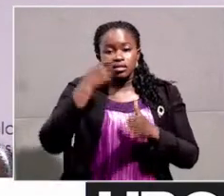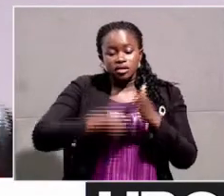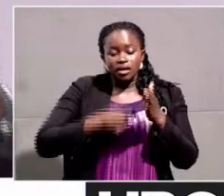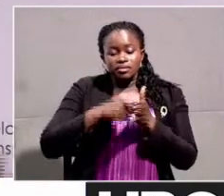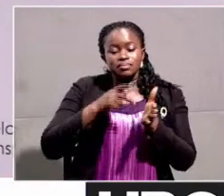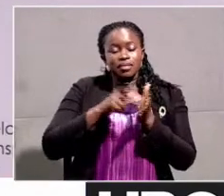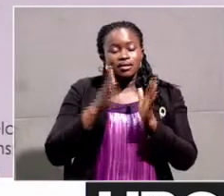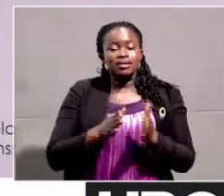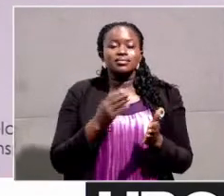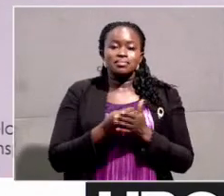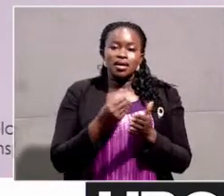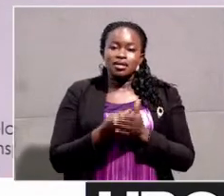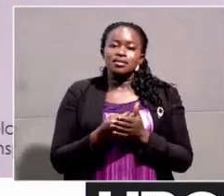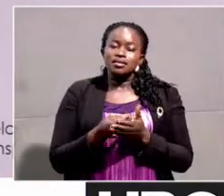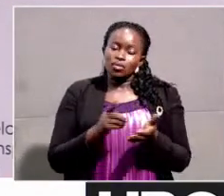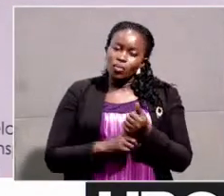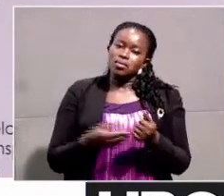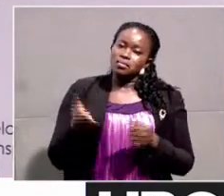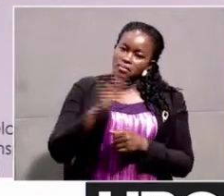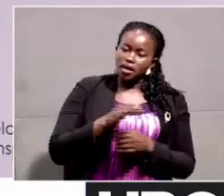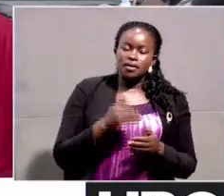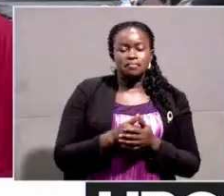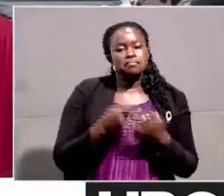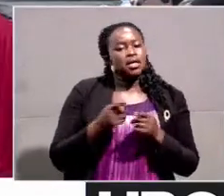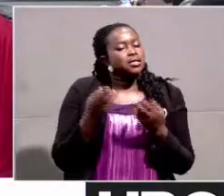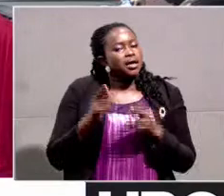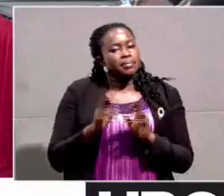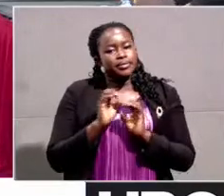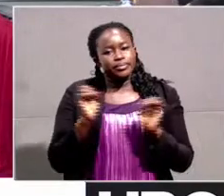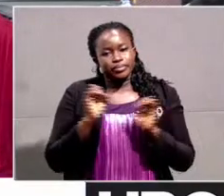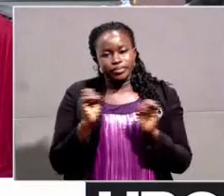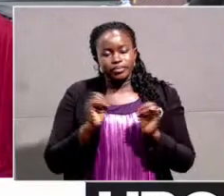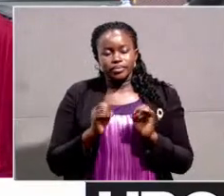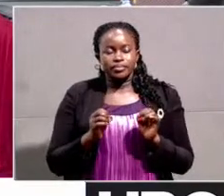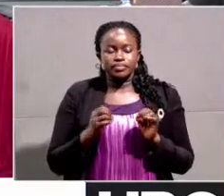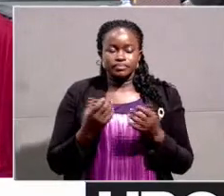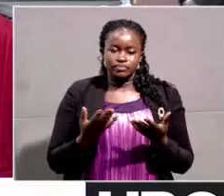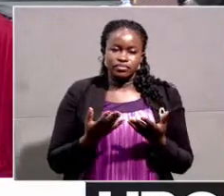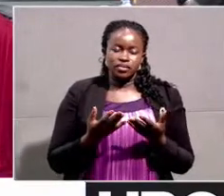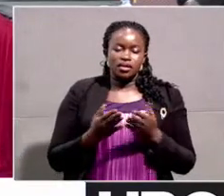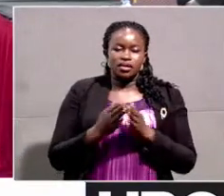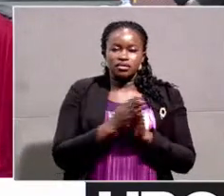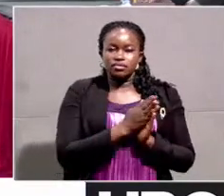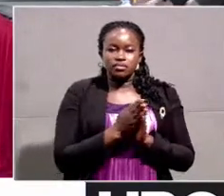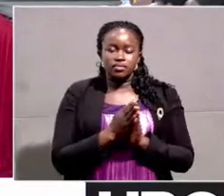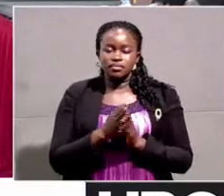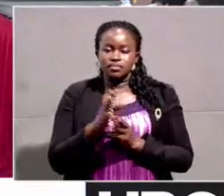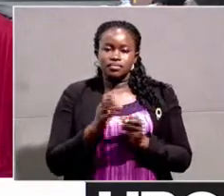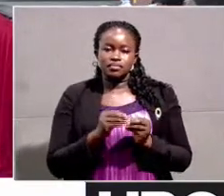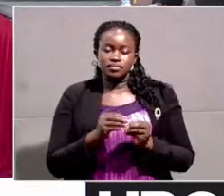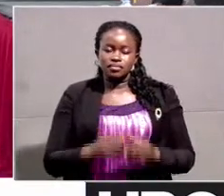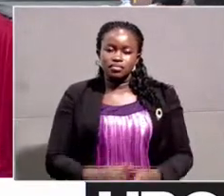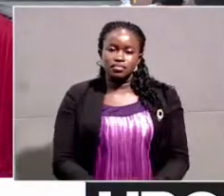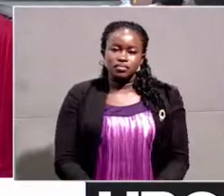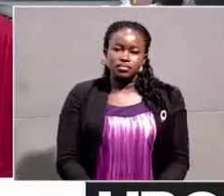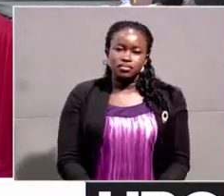to be reinstated. So that has not happened. Shamim Naiga and Gloria Gutabenje, Parliament.